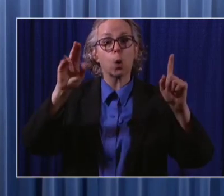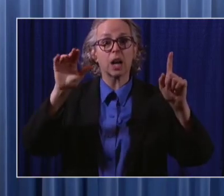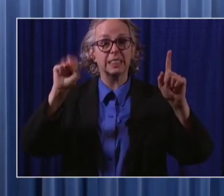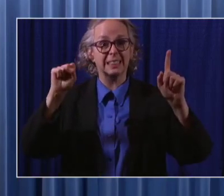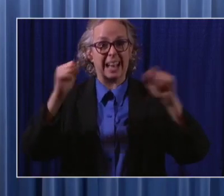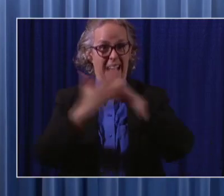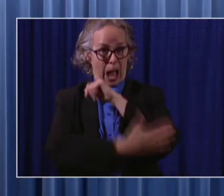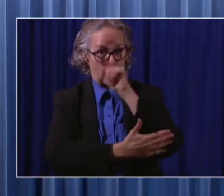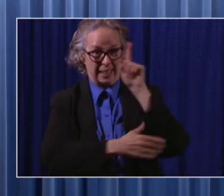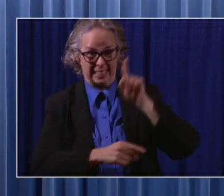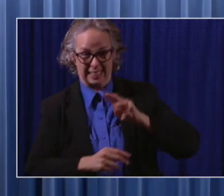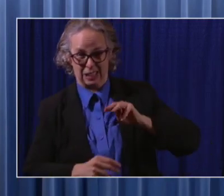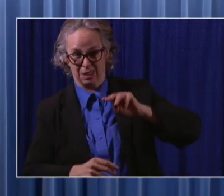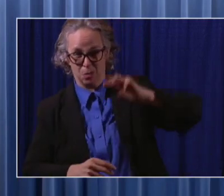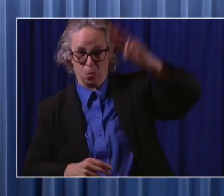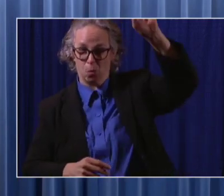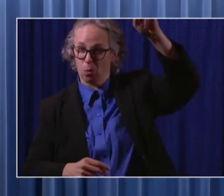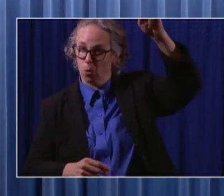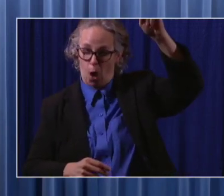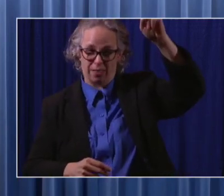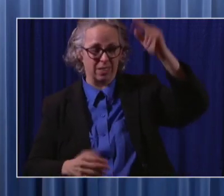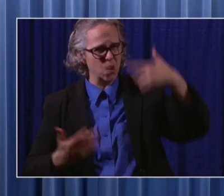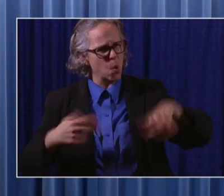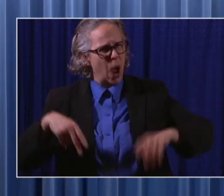Not good news out of Lucas.